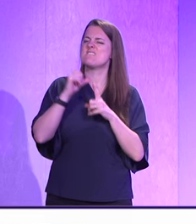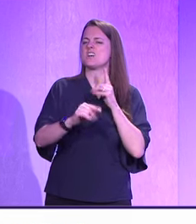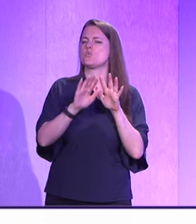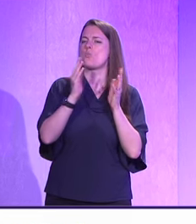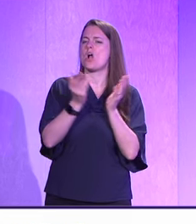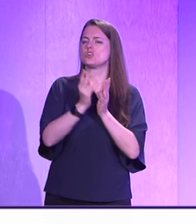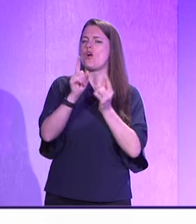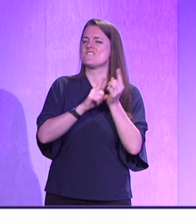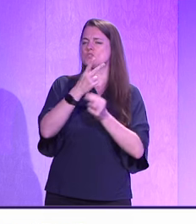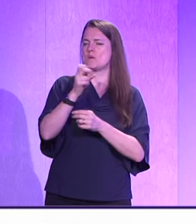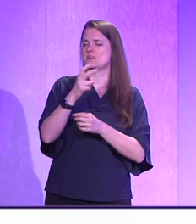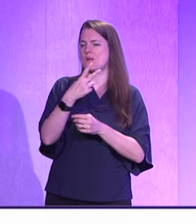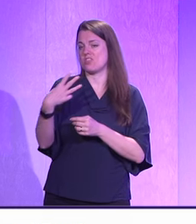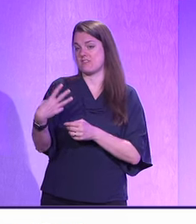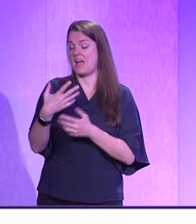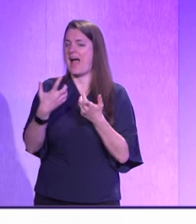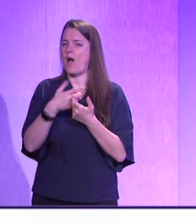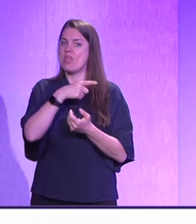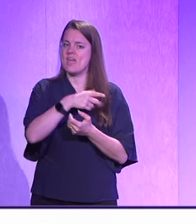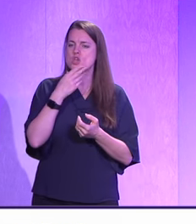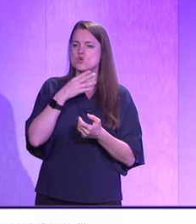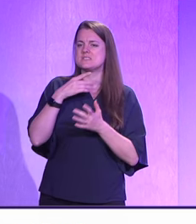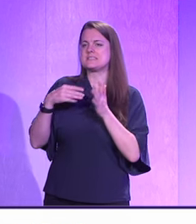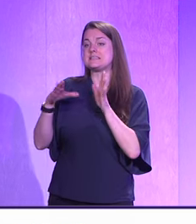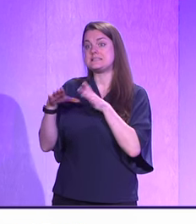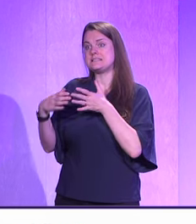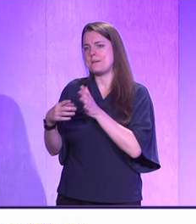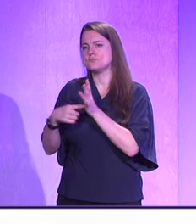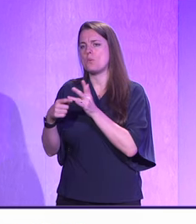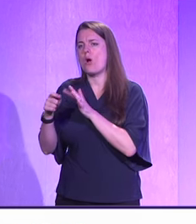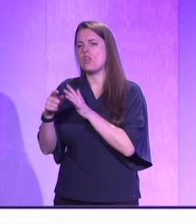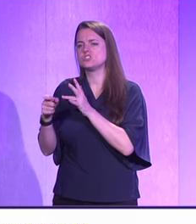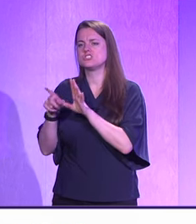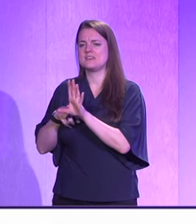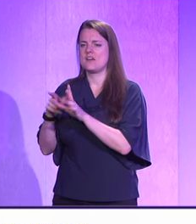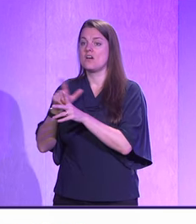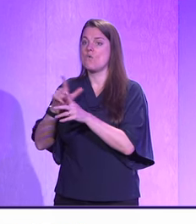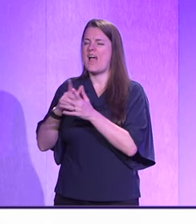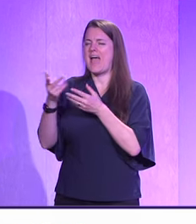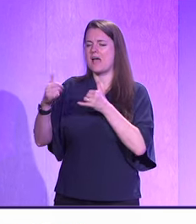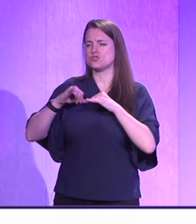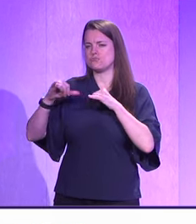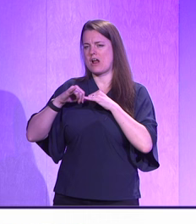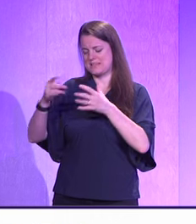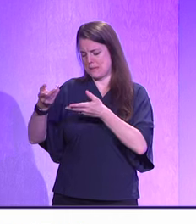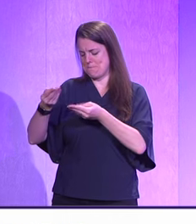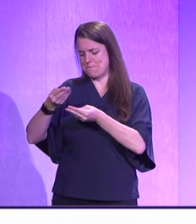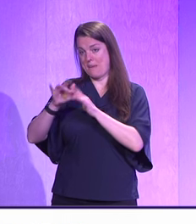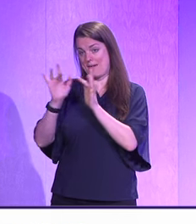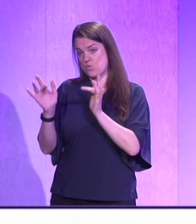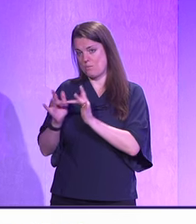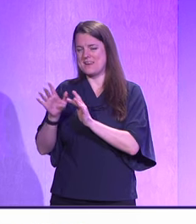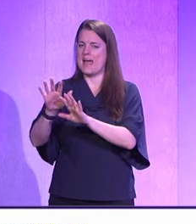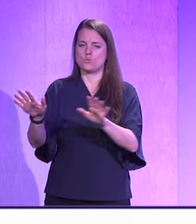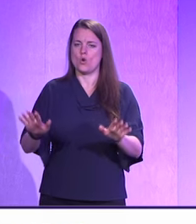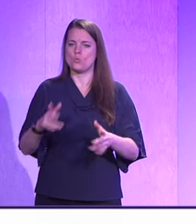2023. How JP Morgan applied Team Topologies to improve flow in a market-leading enterprise platform. You can watch it on YouTube. Don't play it